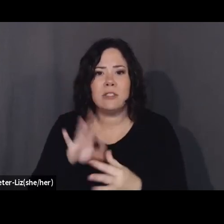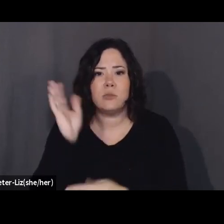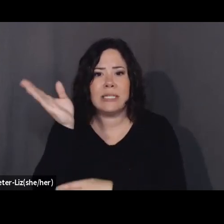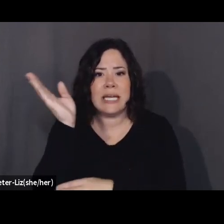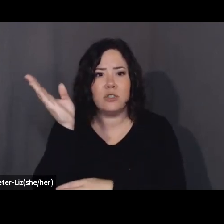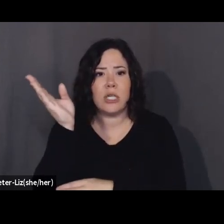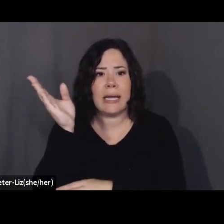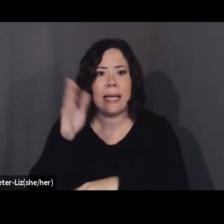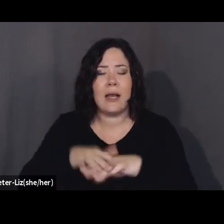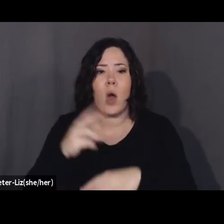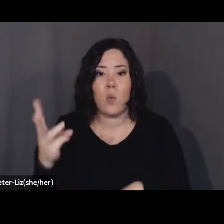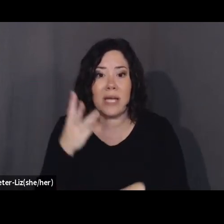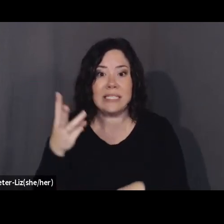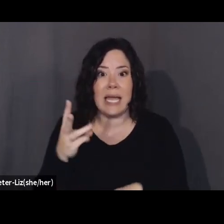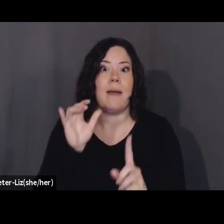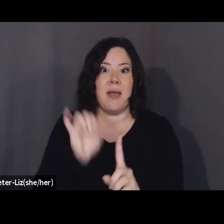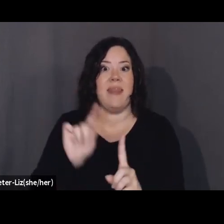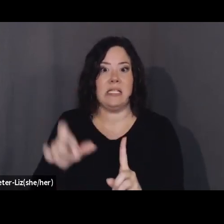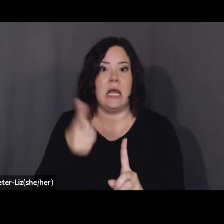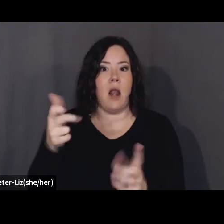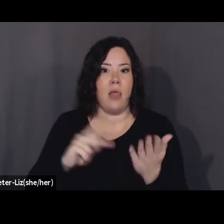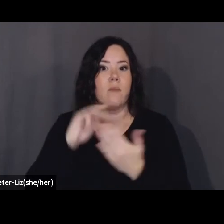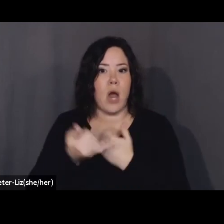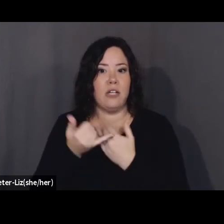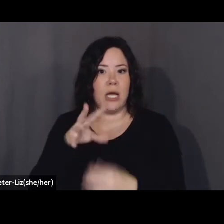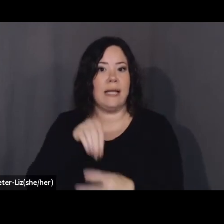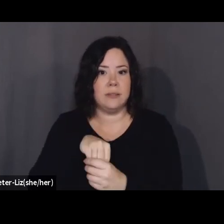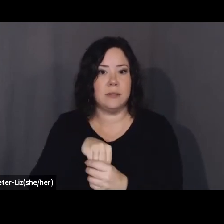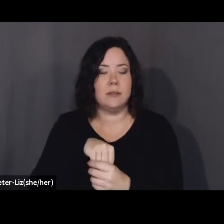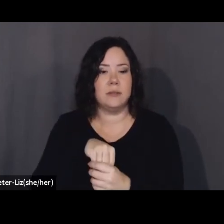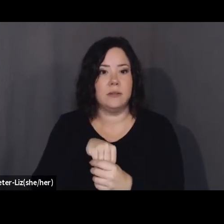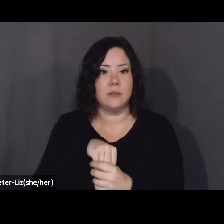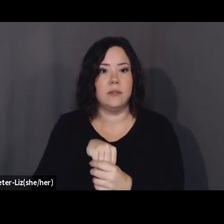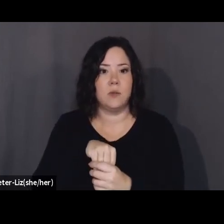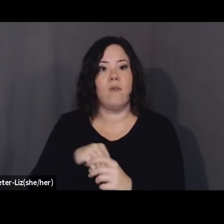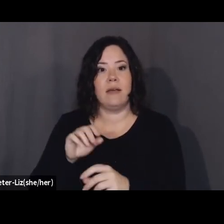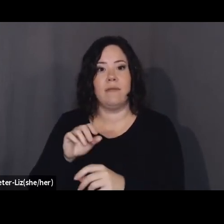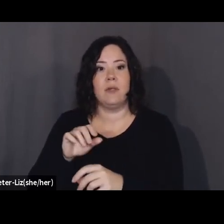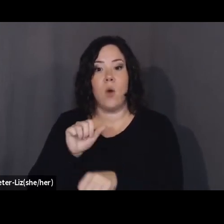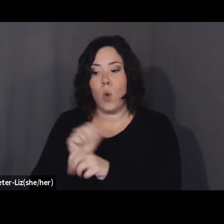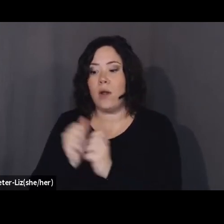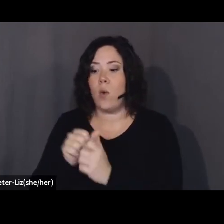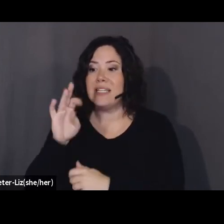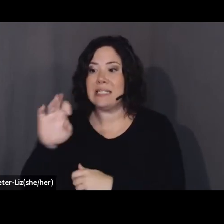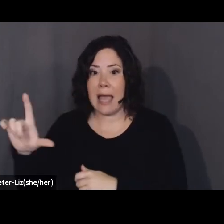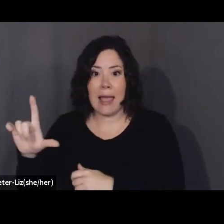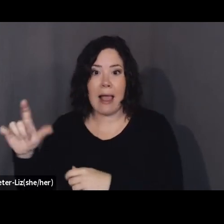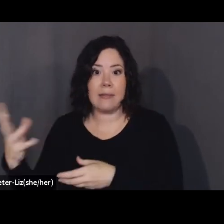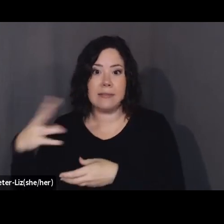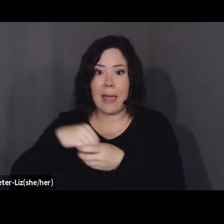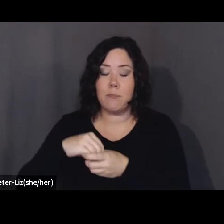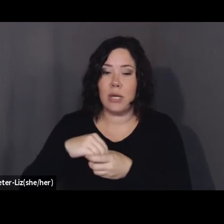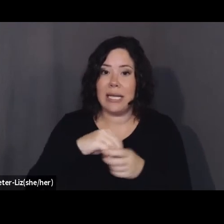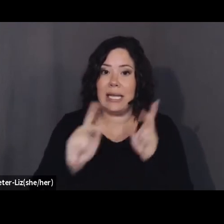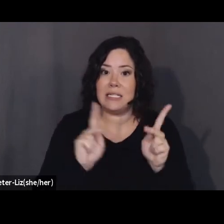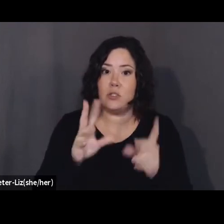on Wednesday, but that's another project that we've been doing where we've been working with CILs and bringing folks together to engage in this kind of